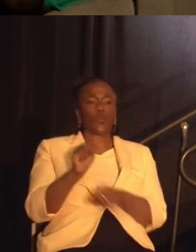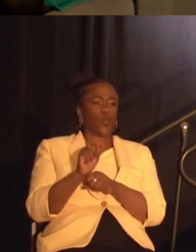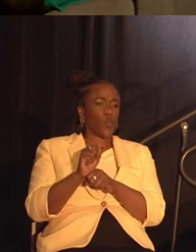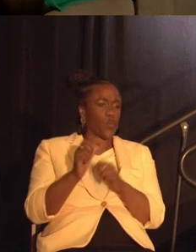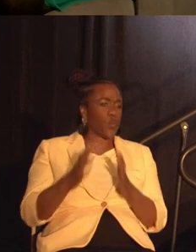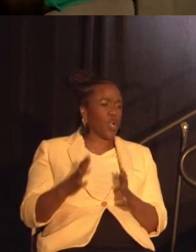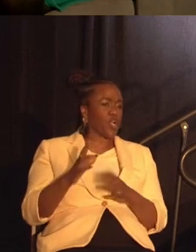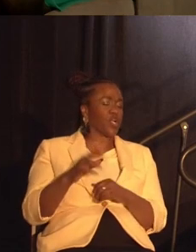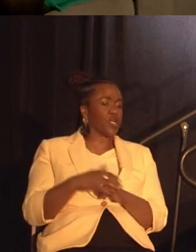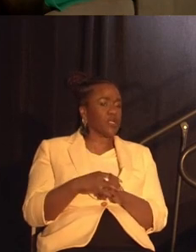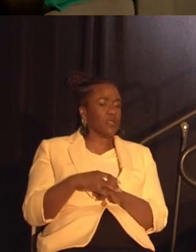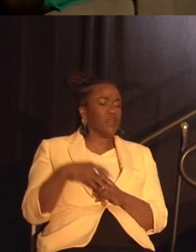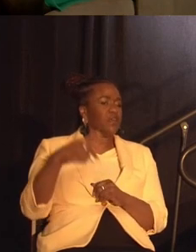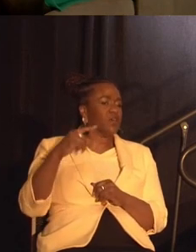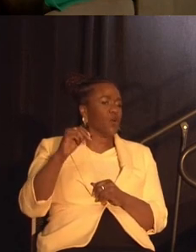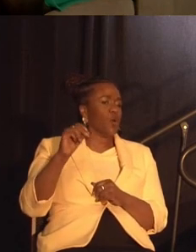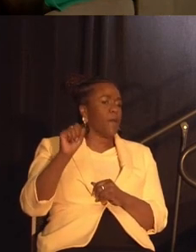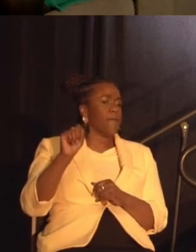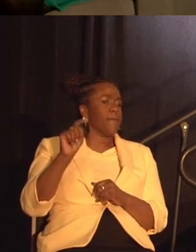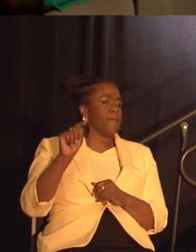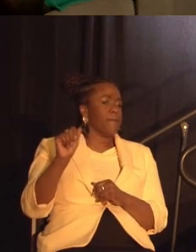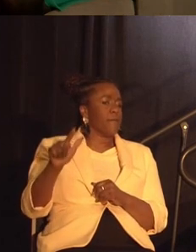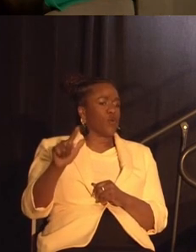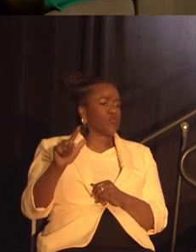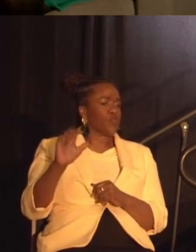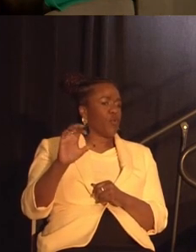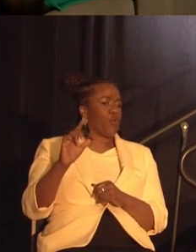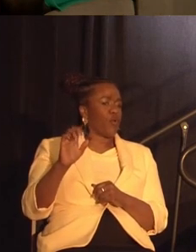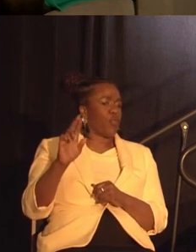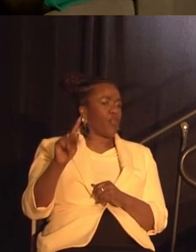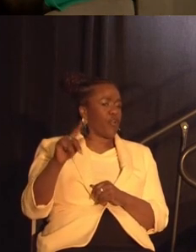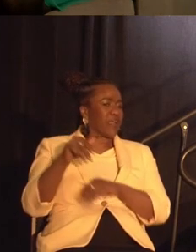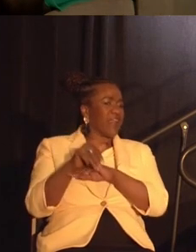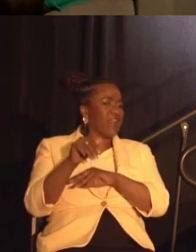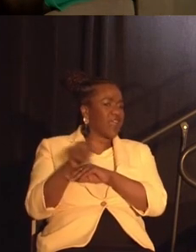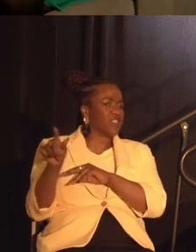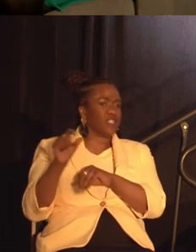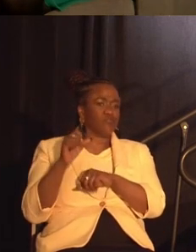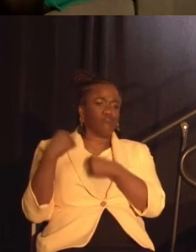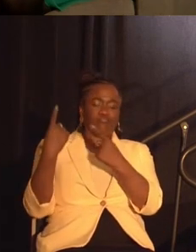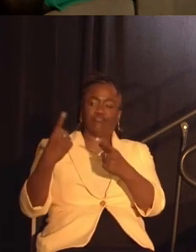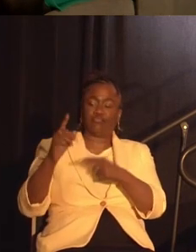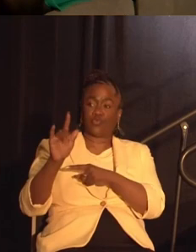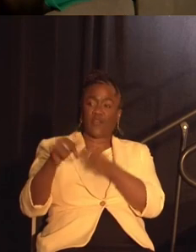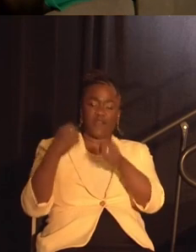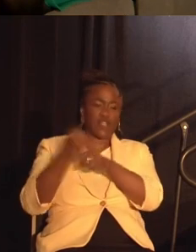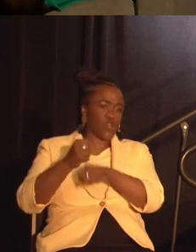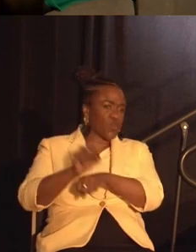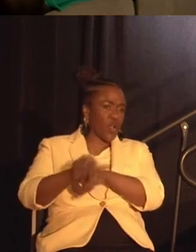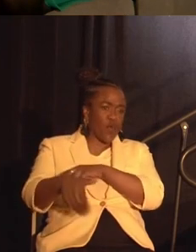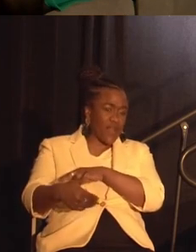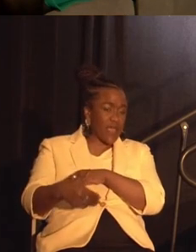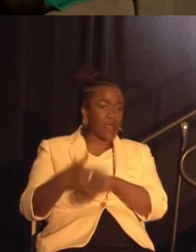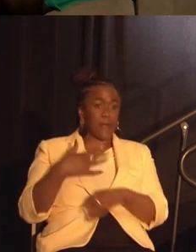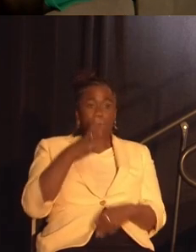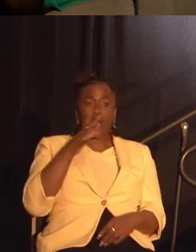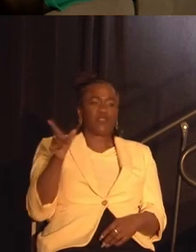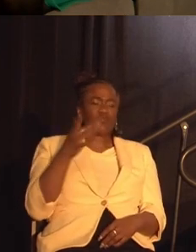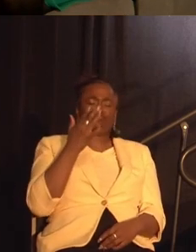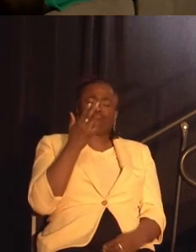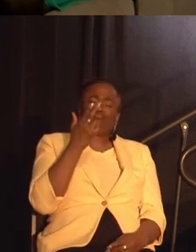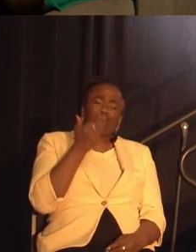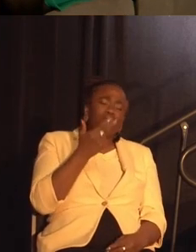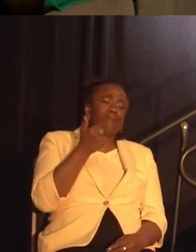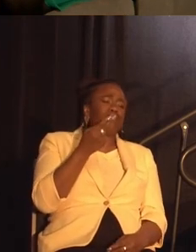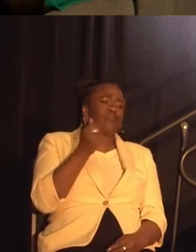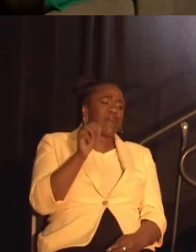worker, like, postal clerk at night. She works night shift. She's worked night shift for, like, 25 years. And again, my mom is such a ham. Like, she's